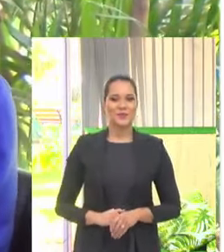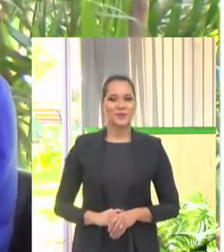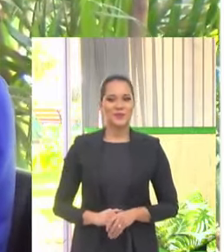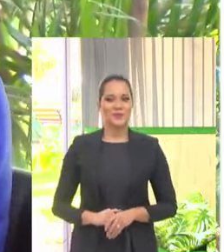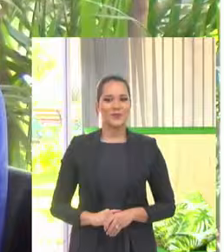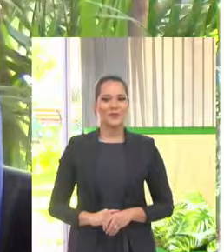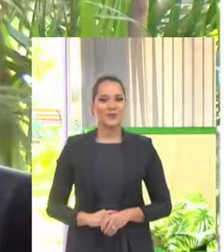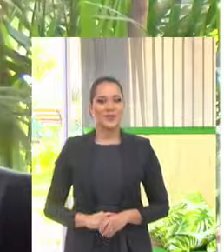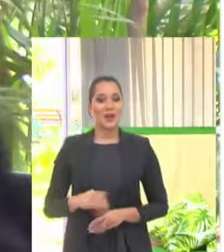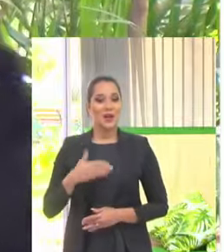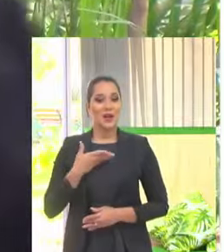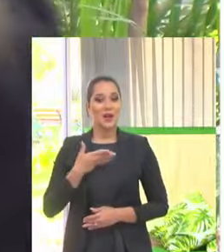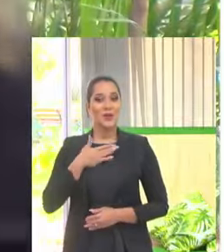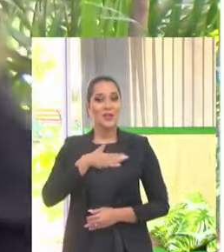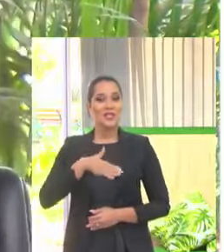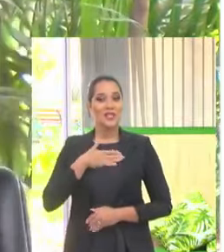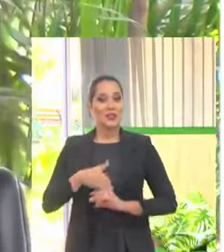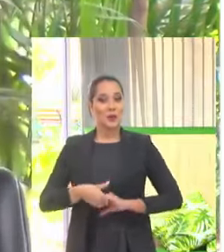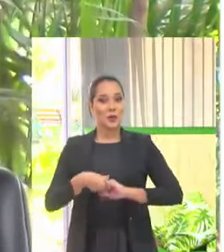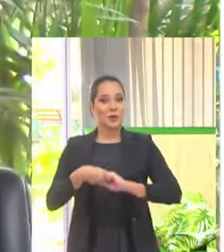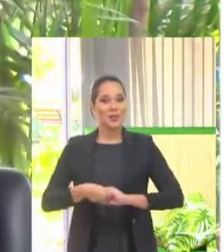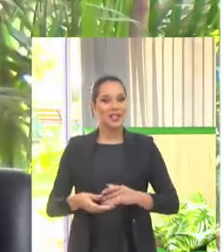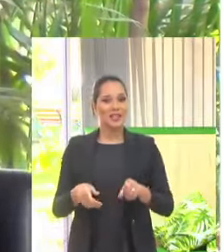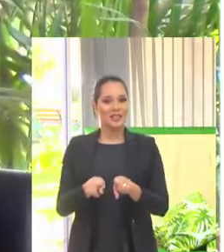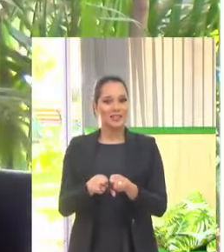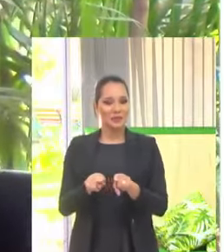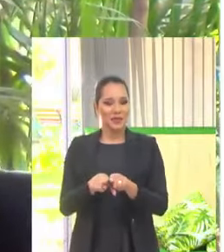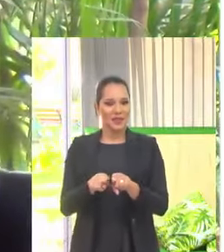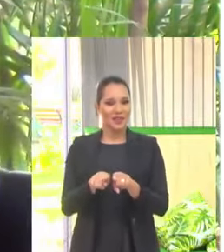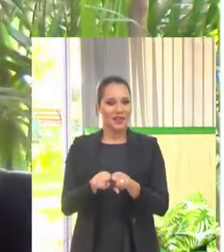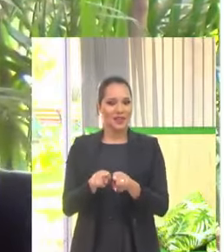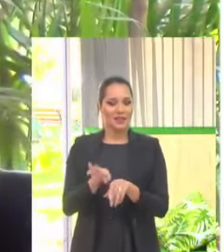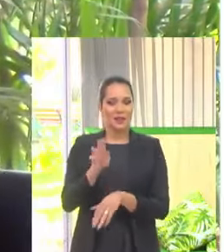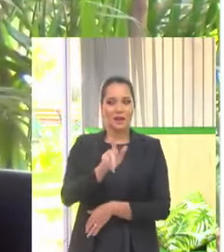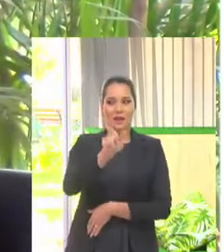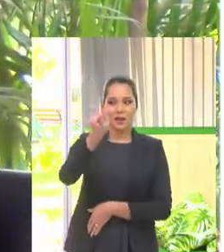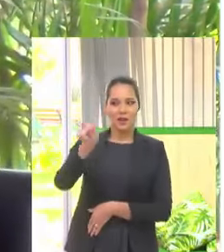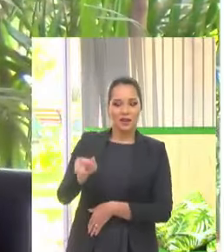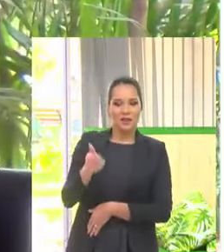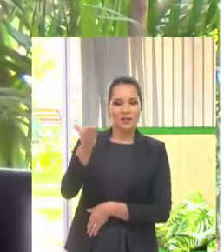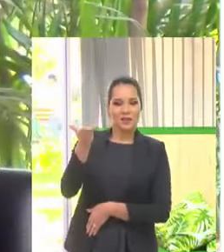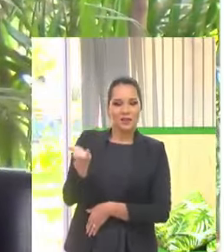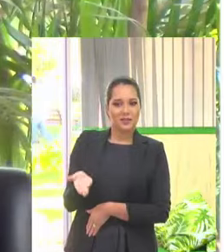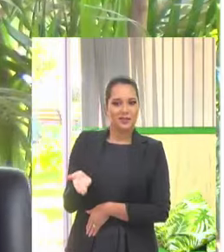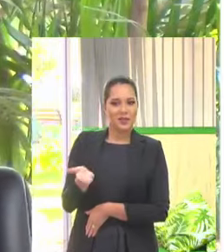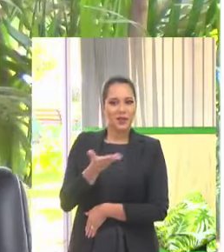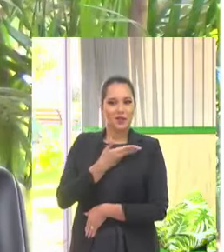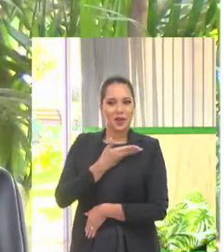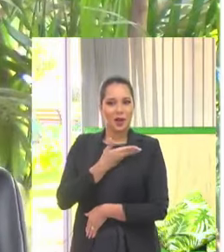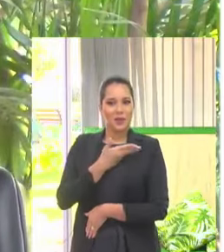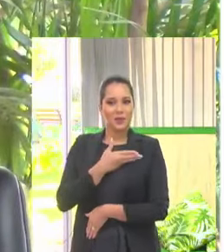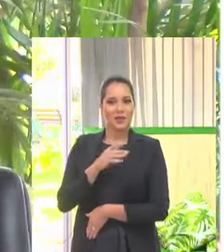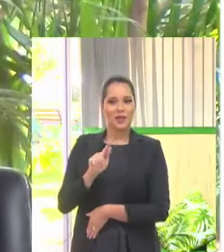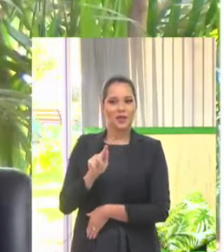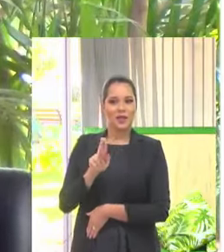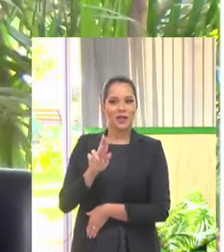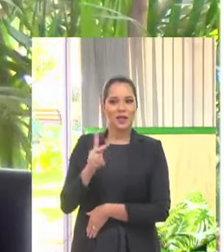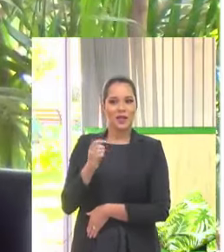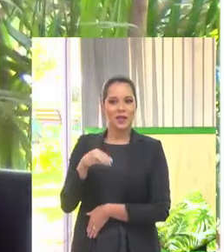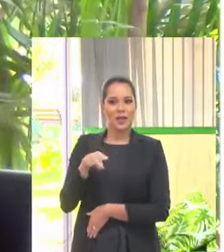I would like also to greet our discussant today, Guilherme Almeida, my colleague, who works at the